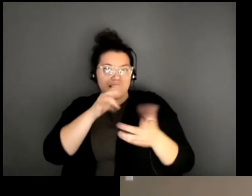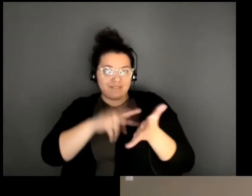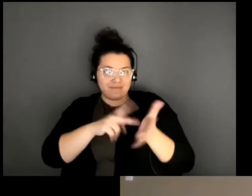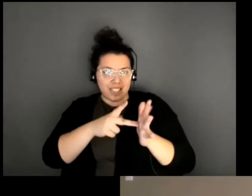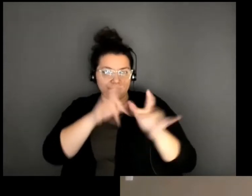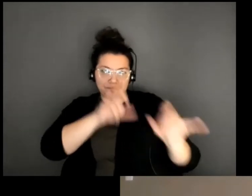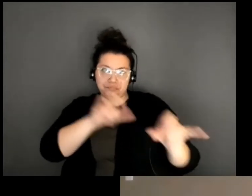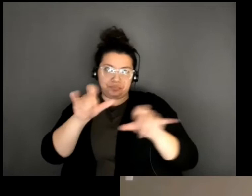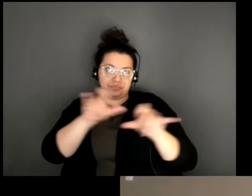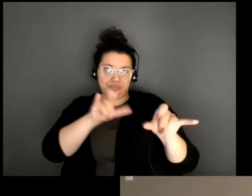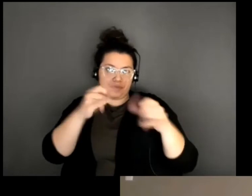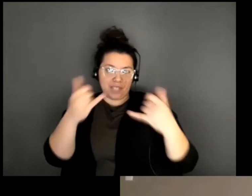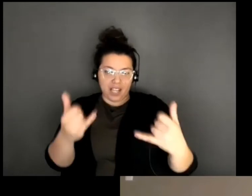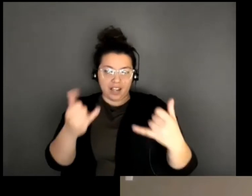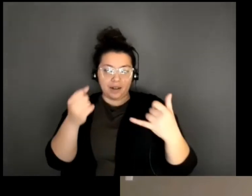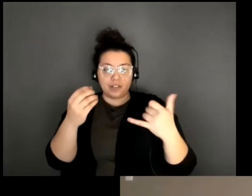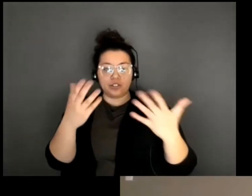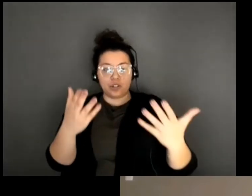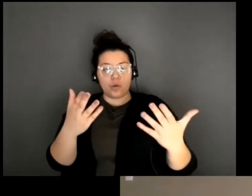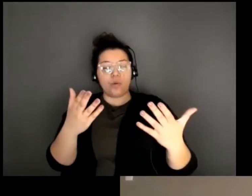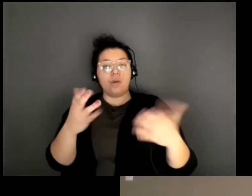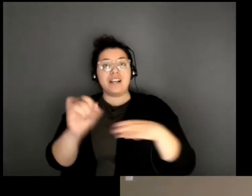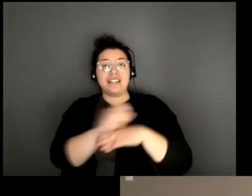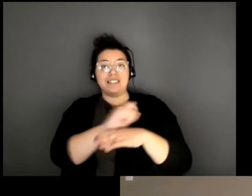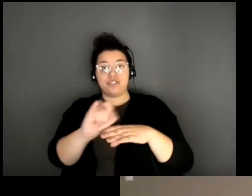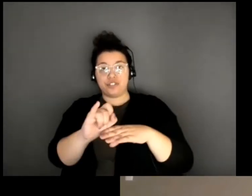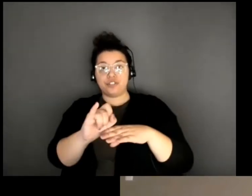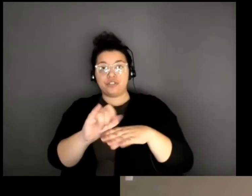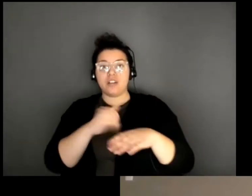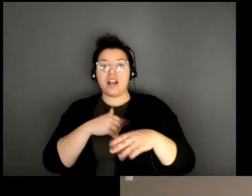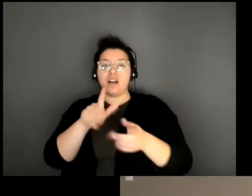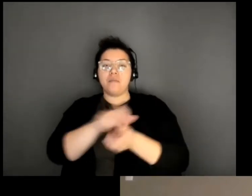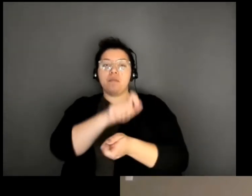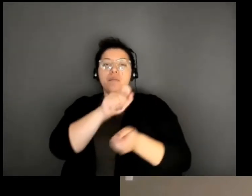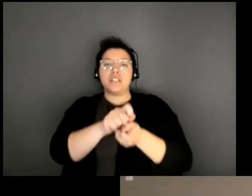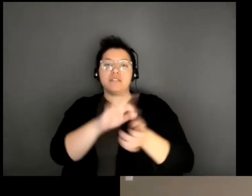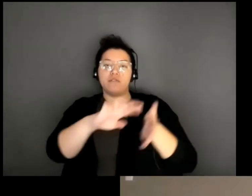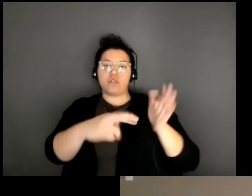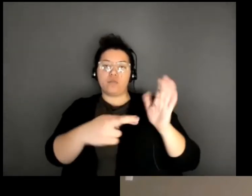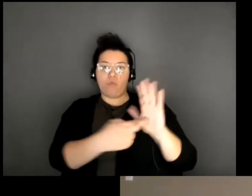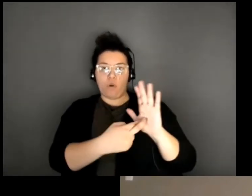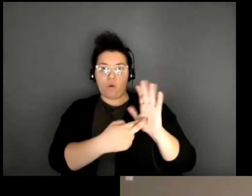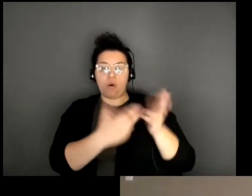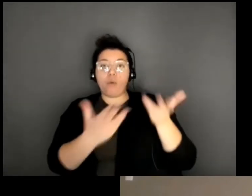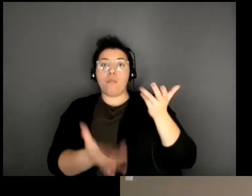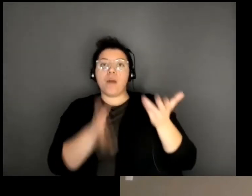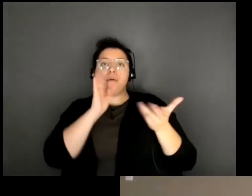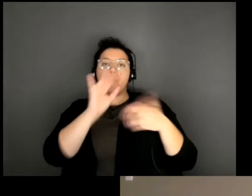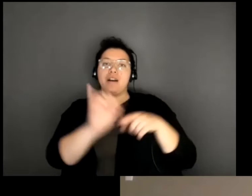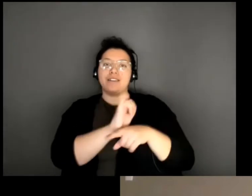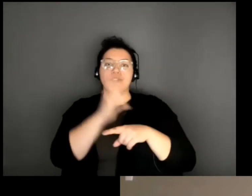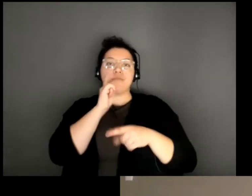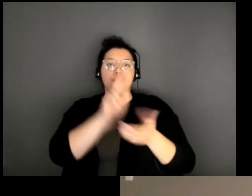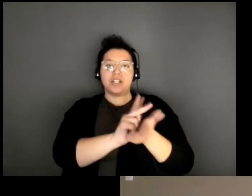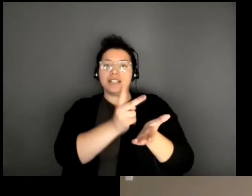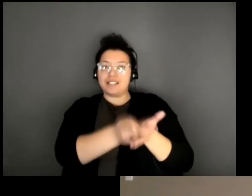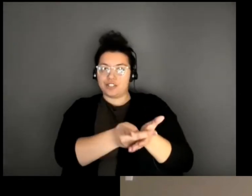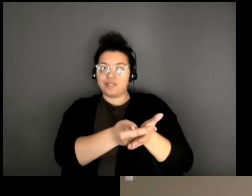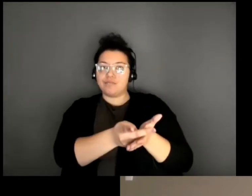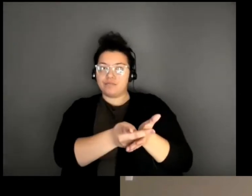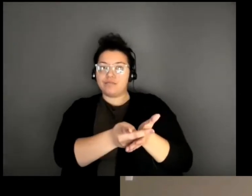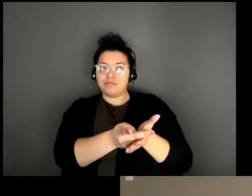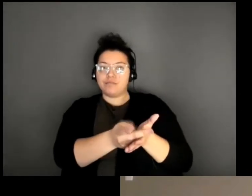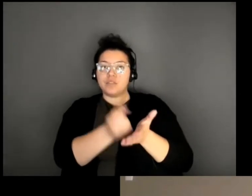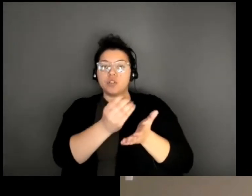similar. You're assigned a specific area in an internship. So you may be an intern in the kitchen, let's say. So you might be working at a